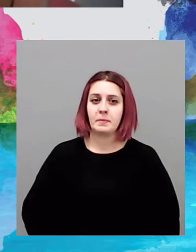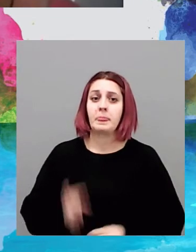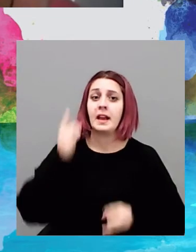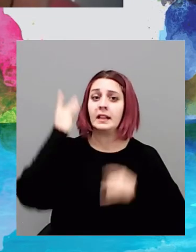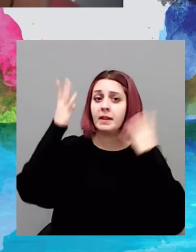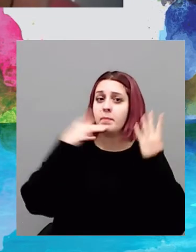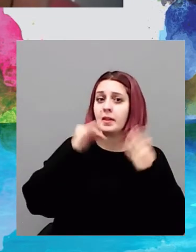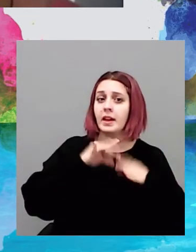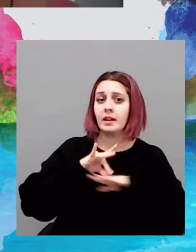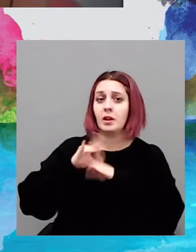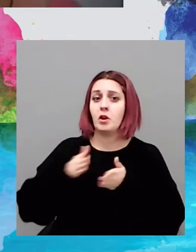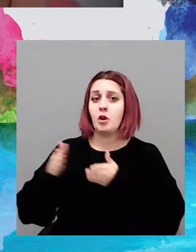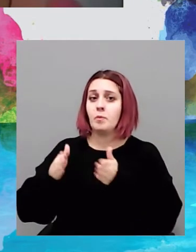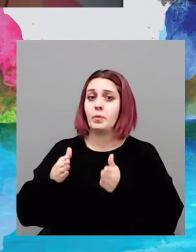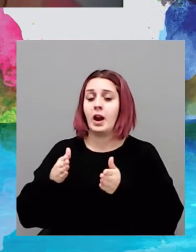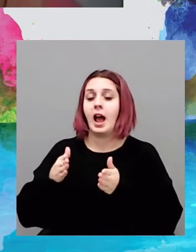through a website.